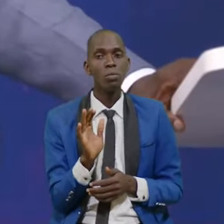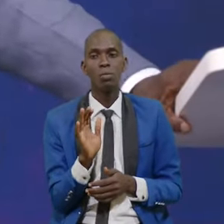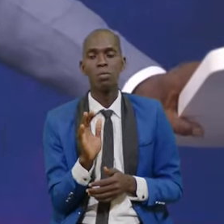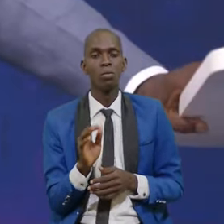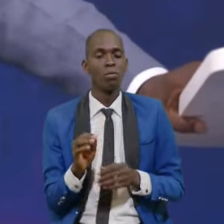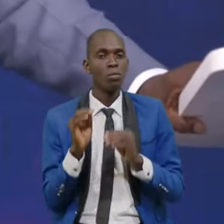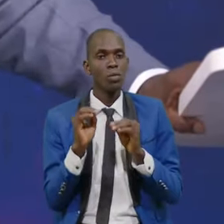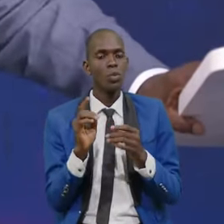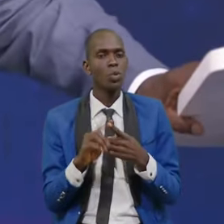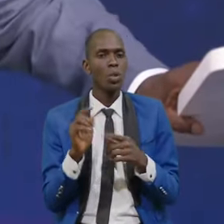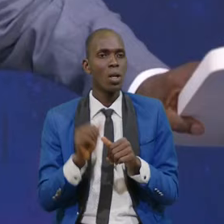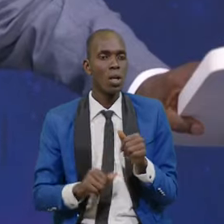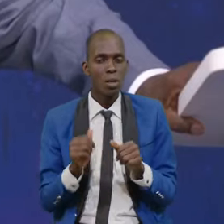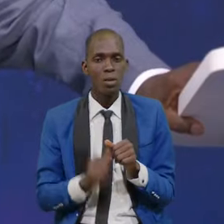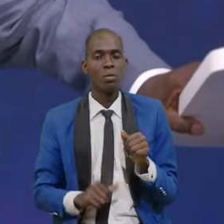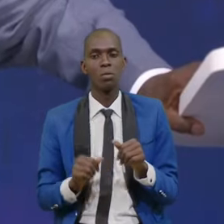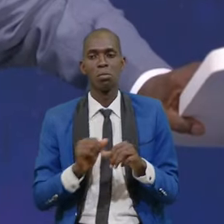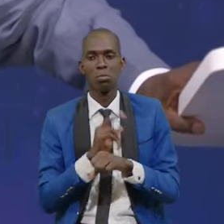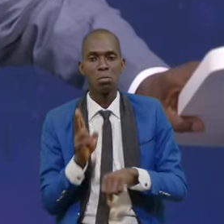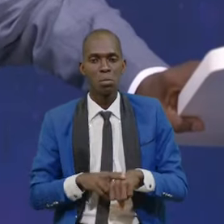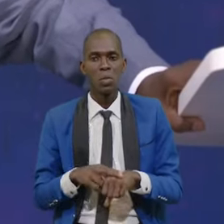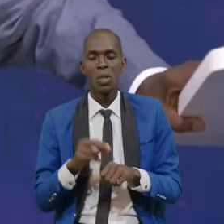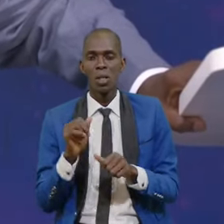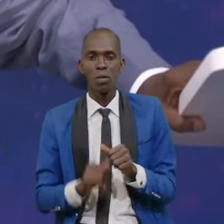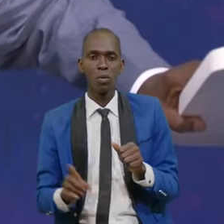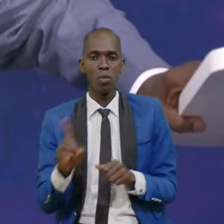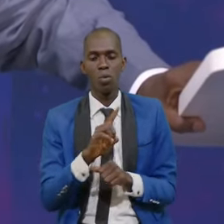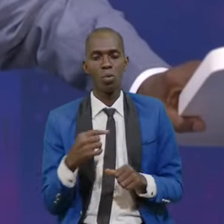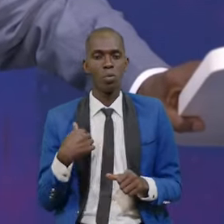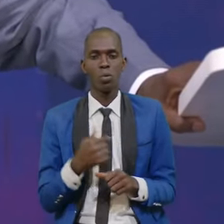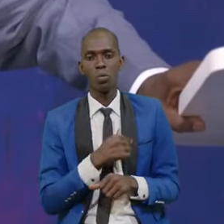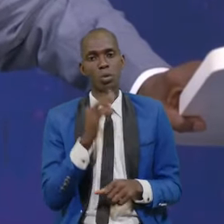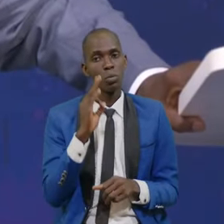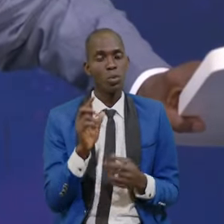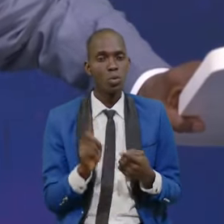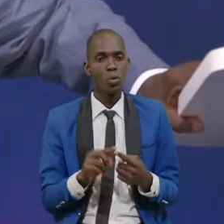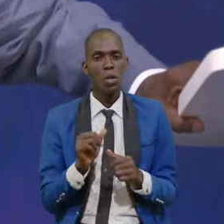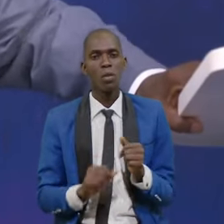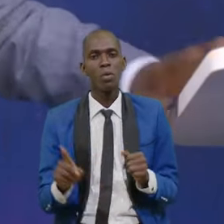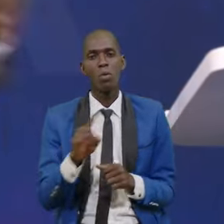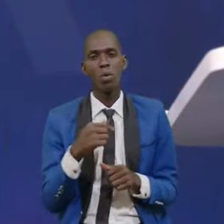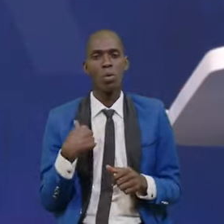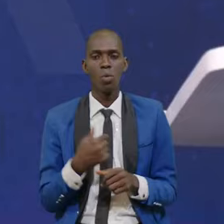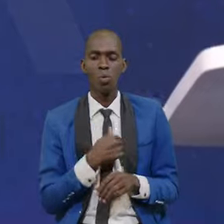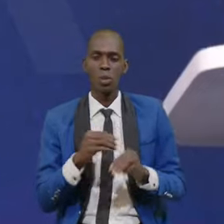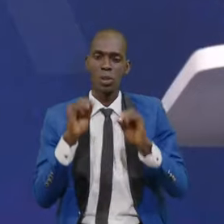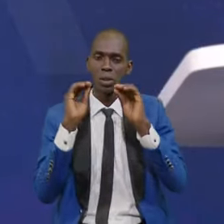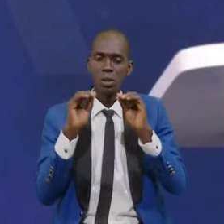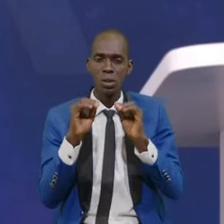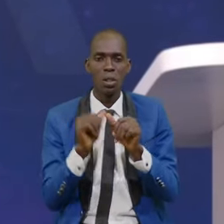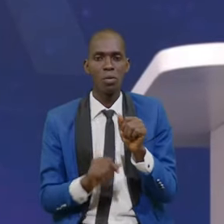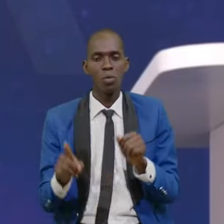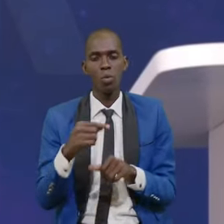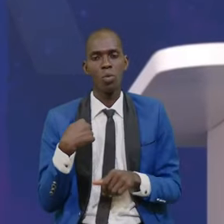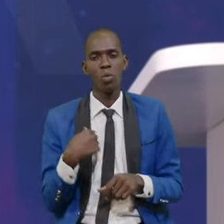creature, everyone will preach you, everyone will evangelize, everyone will teach,